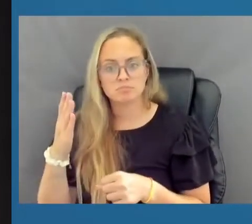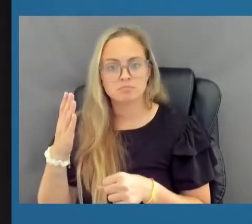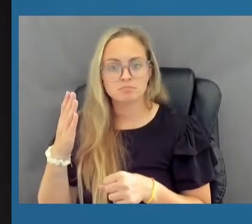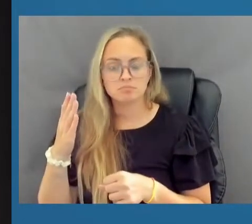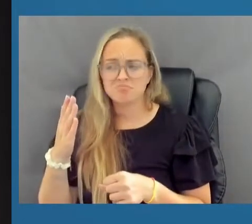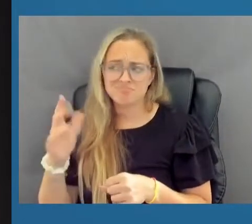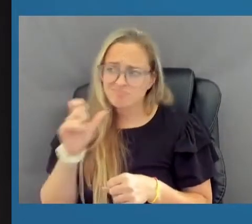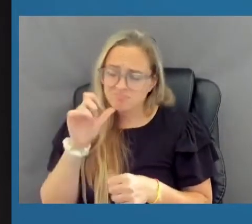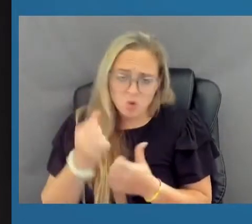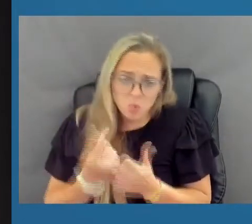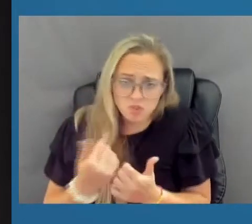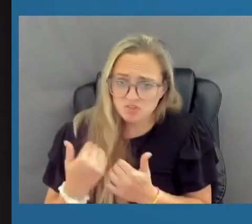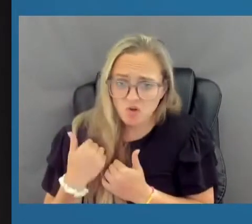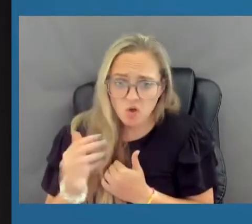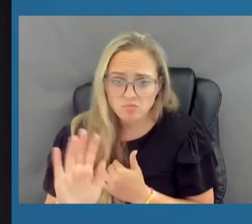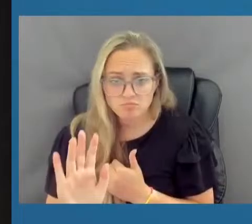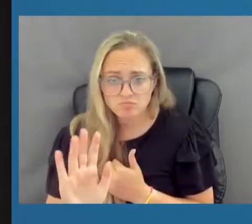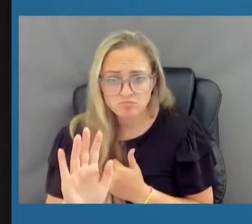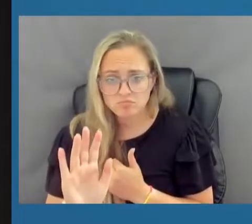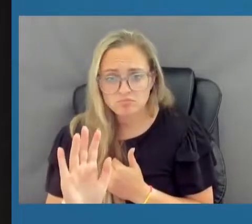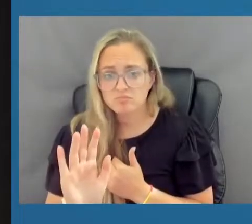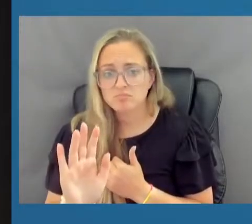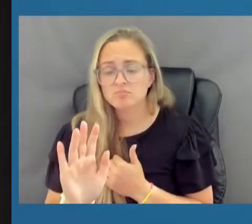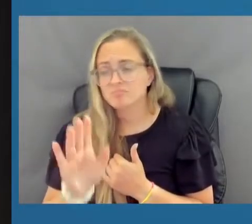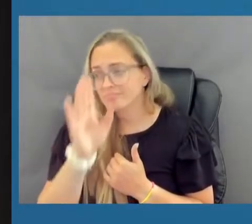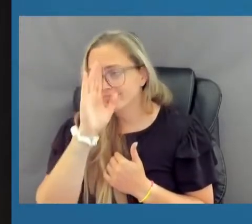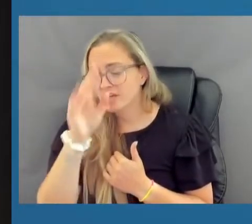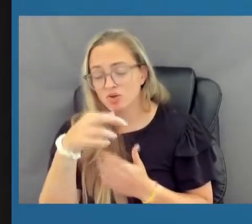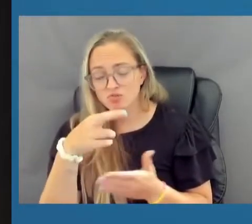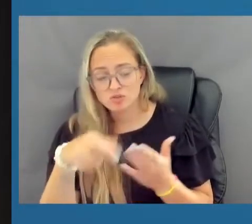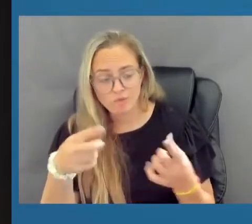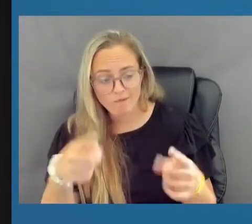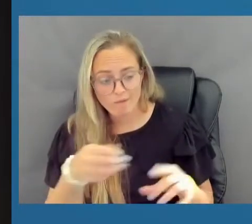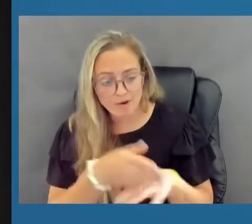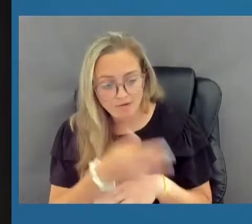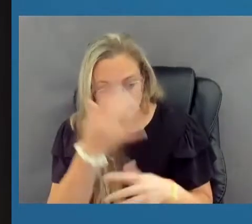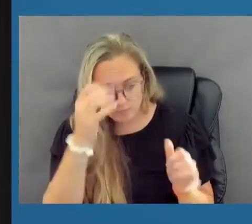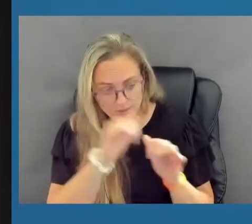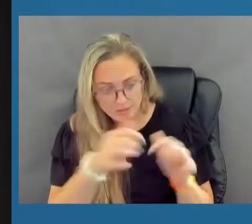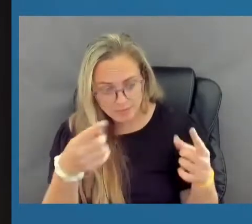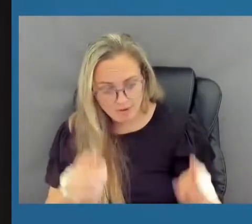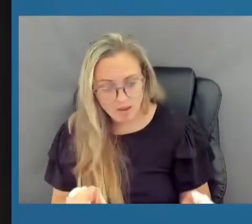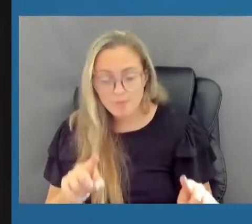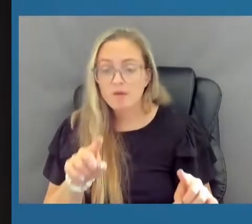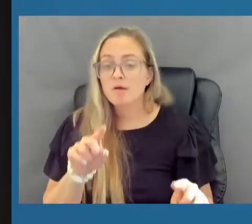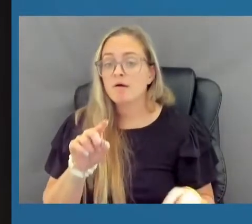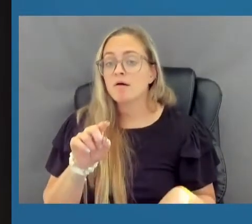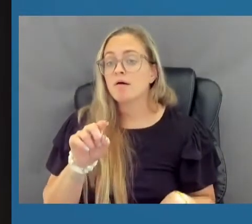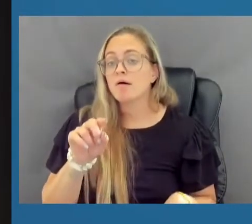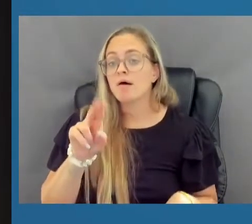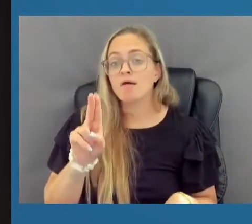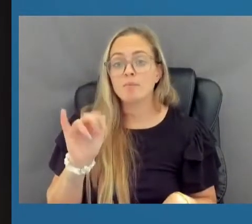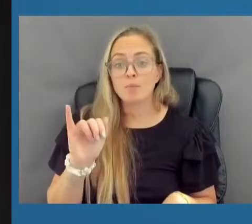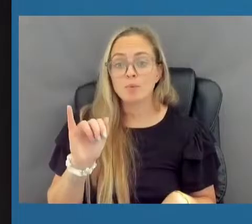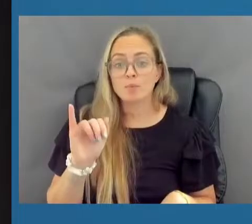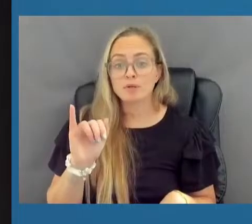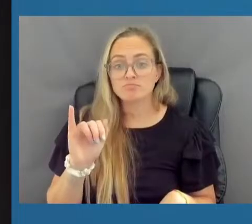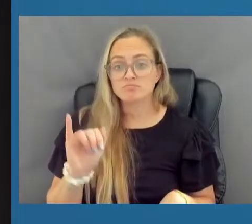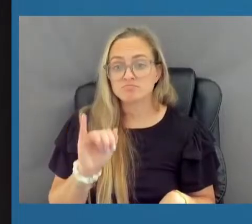fault. Direct result of the pandemic was that our unemployment insurance fund, which had always been